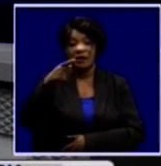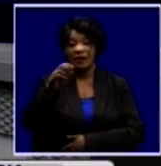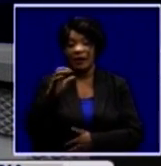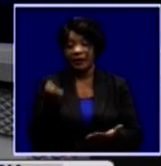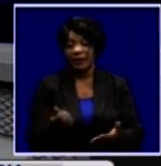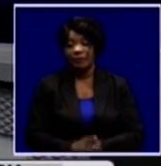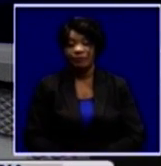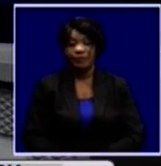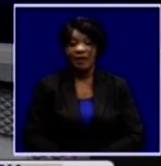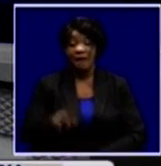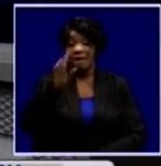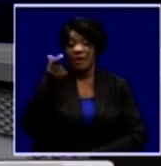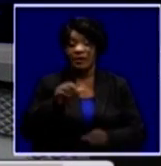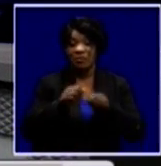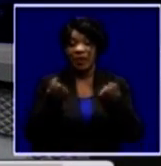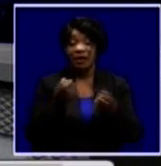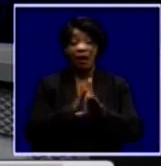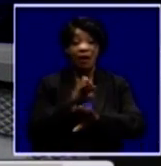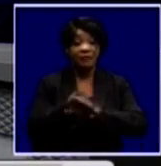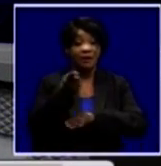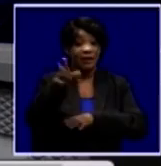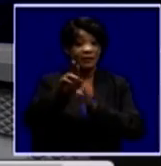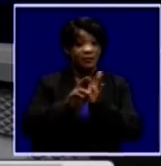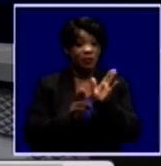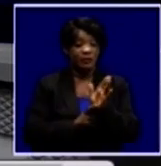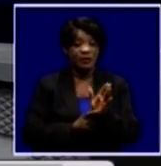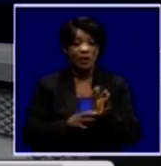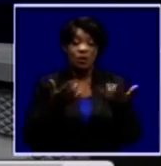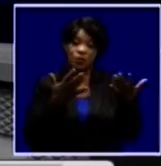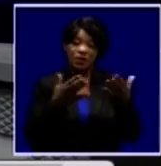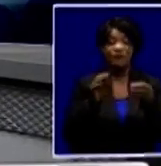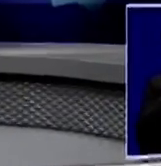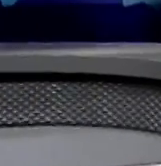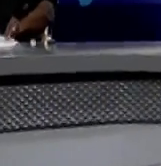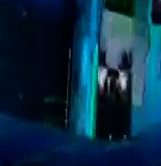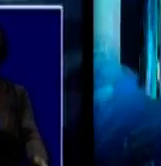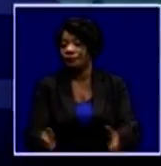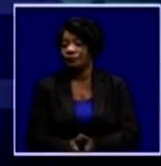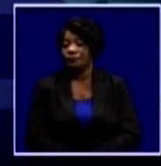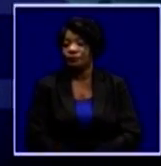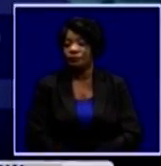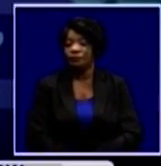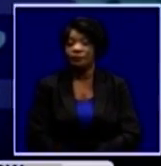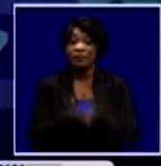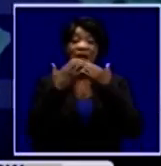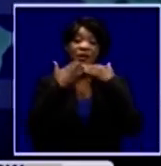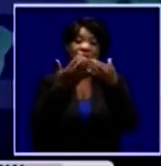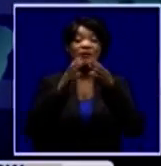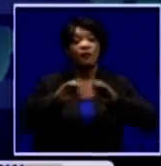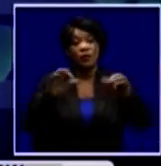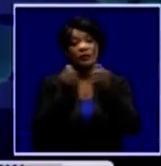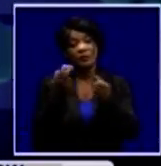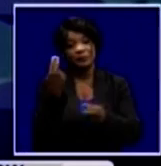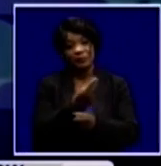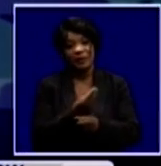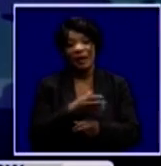Well, after that report, we take our very first commercial break. Do stay tuned for more news after that. Well, thank you for still staying with us,